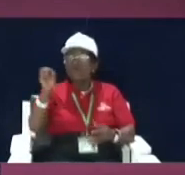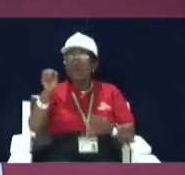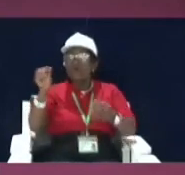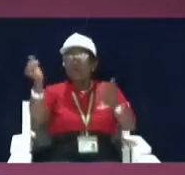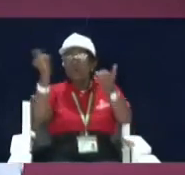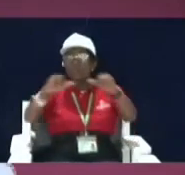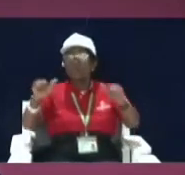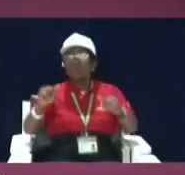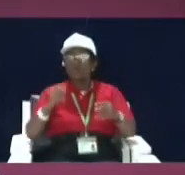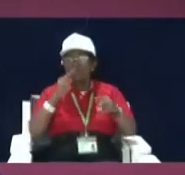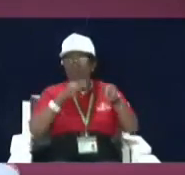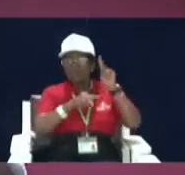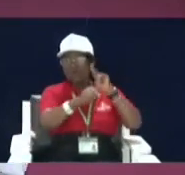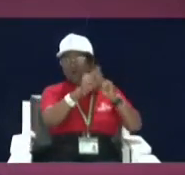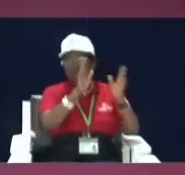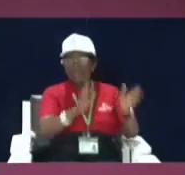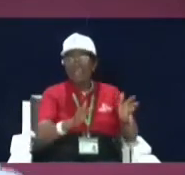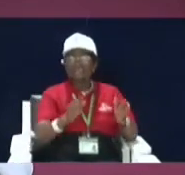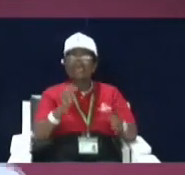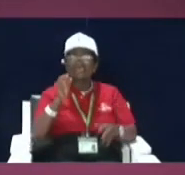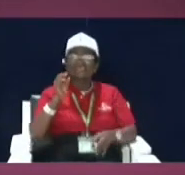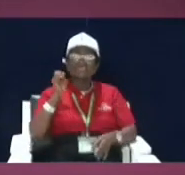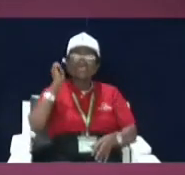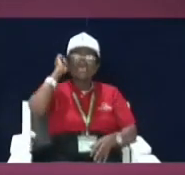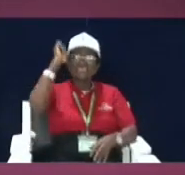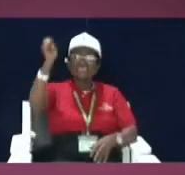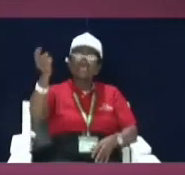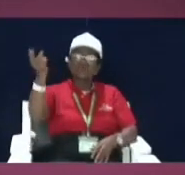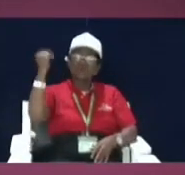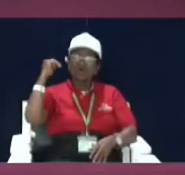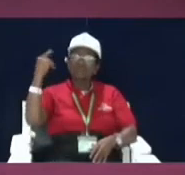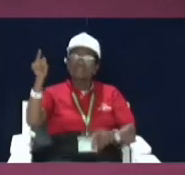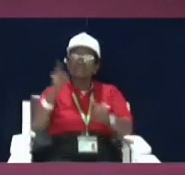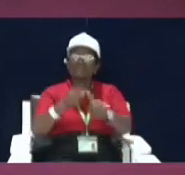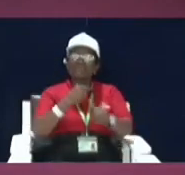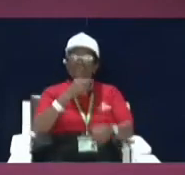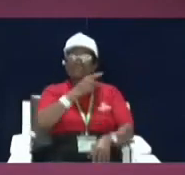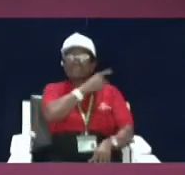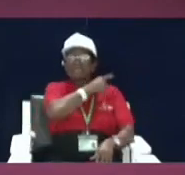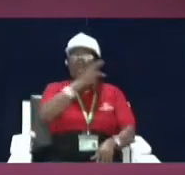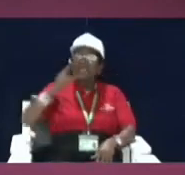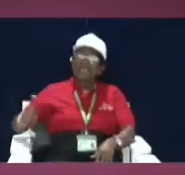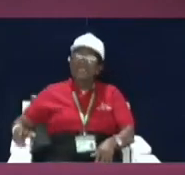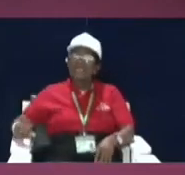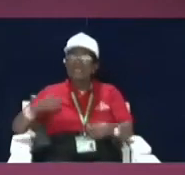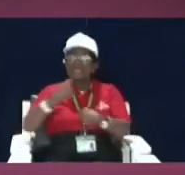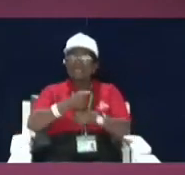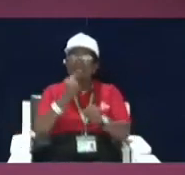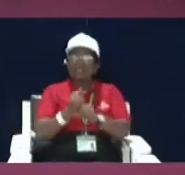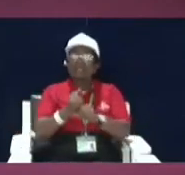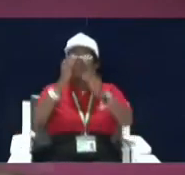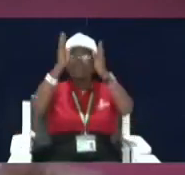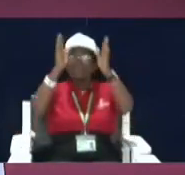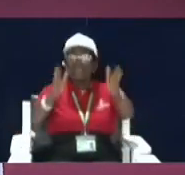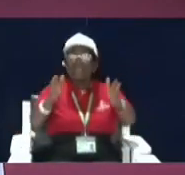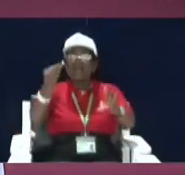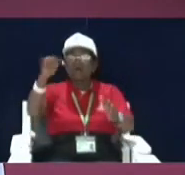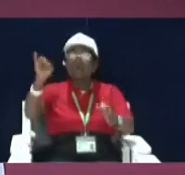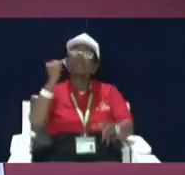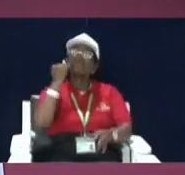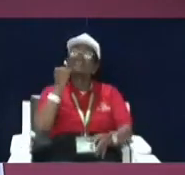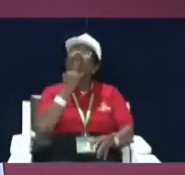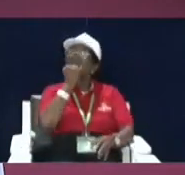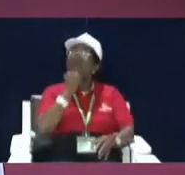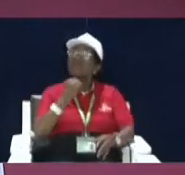She was the first kingmaker of Israel. 1 Samuel